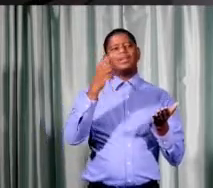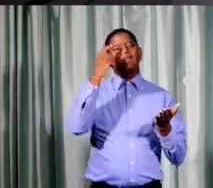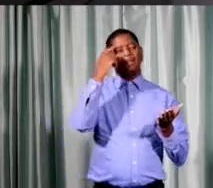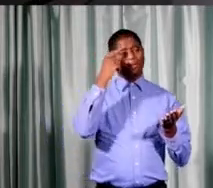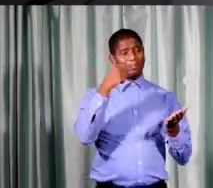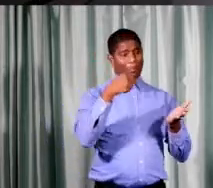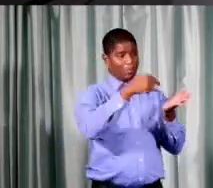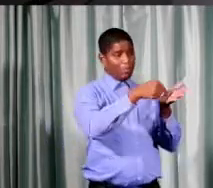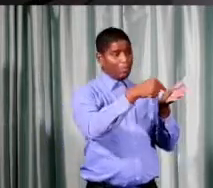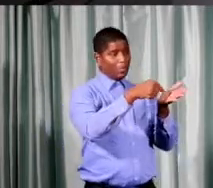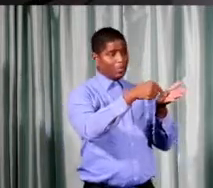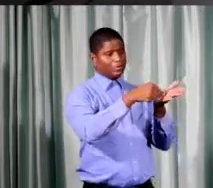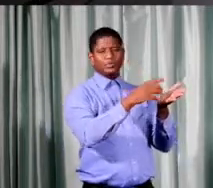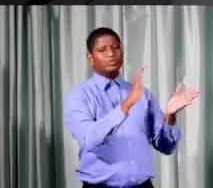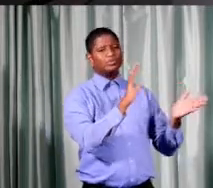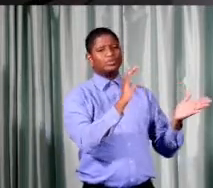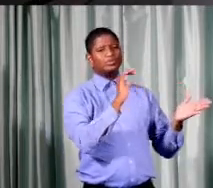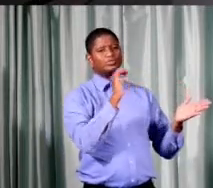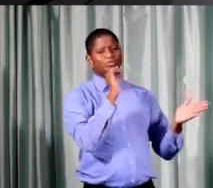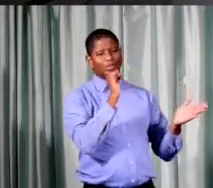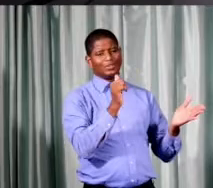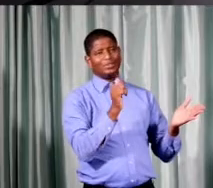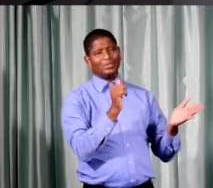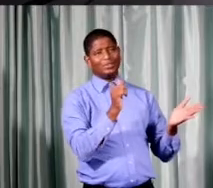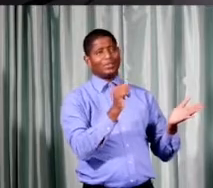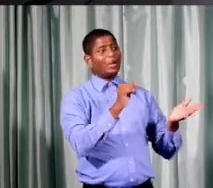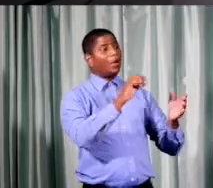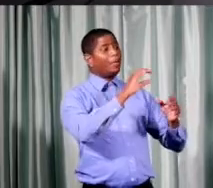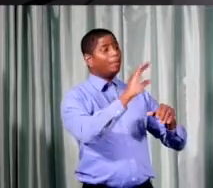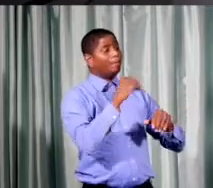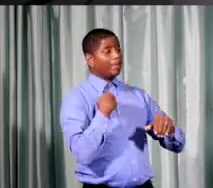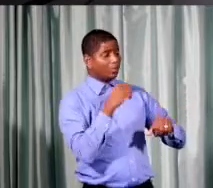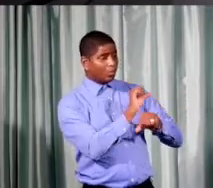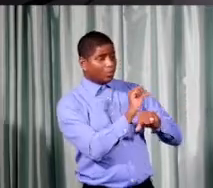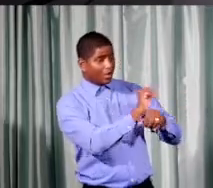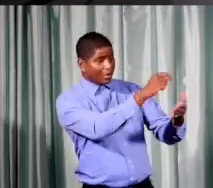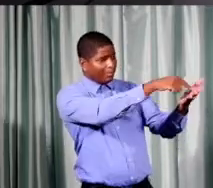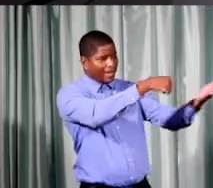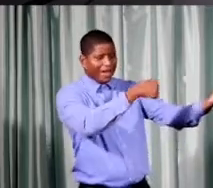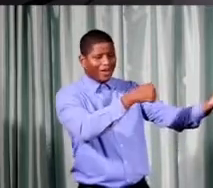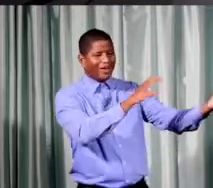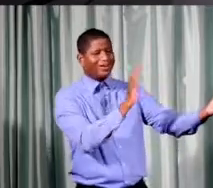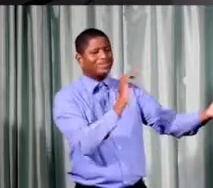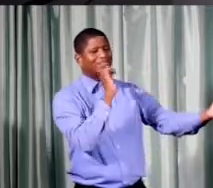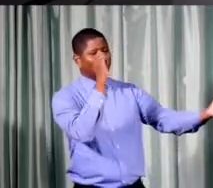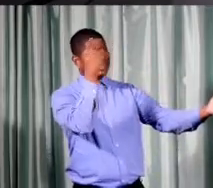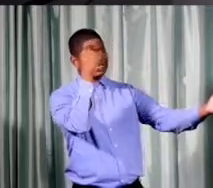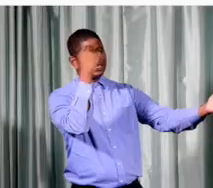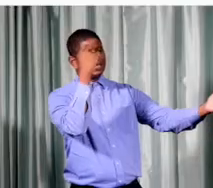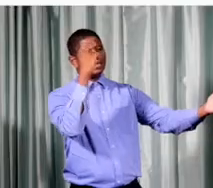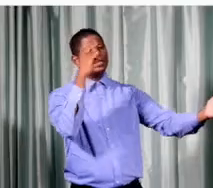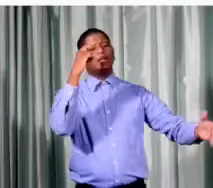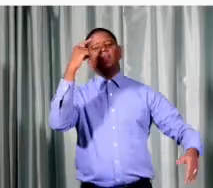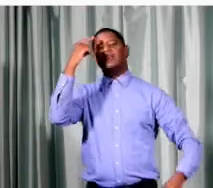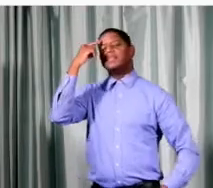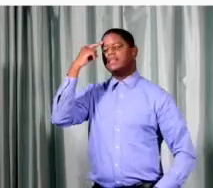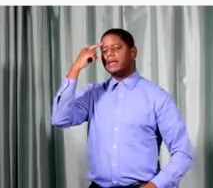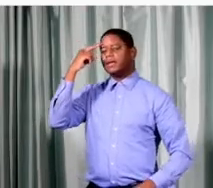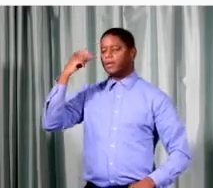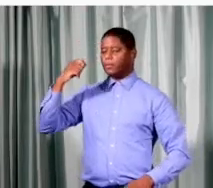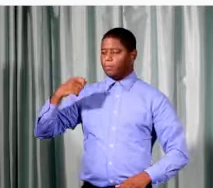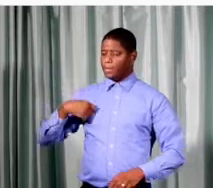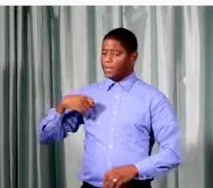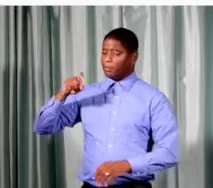Let's see if somebody understands what I mean. Your issue is when you need to pay the credit card. All right. Same with the